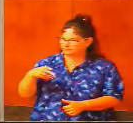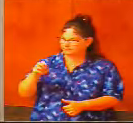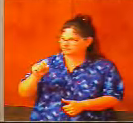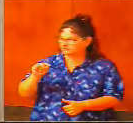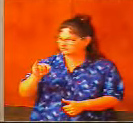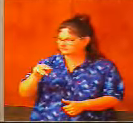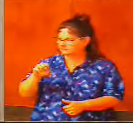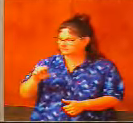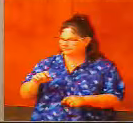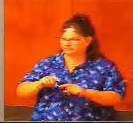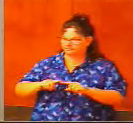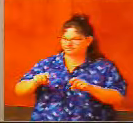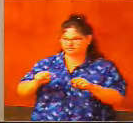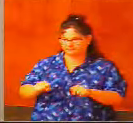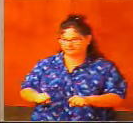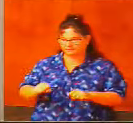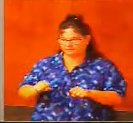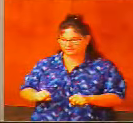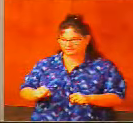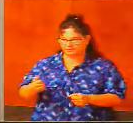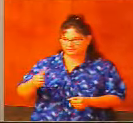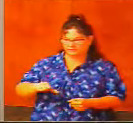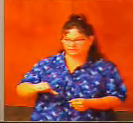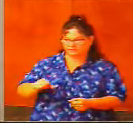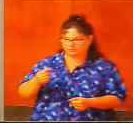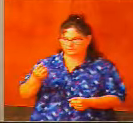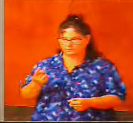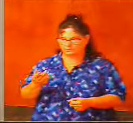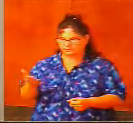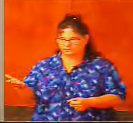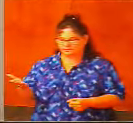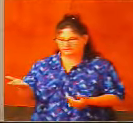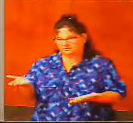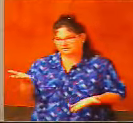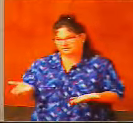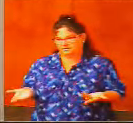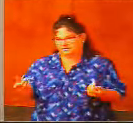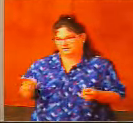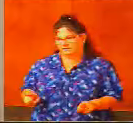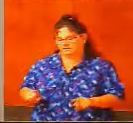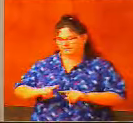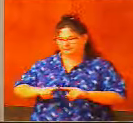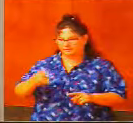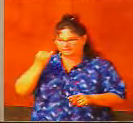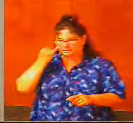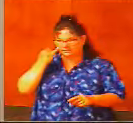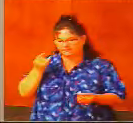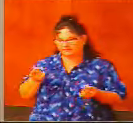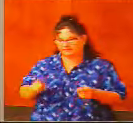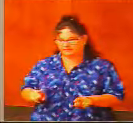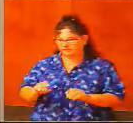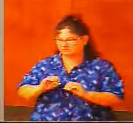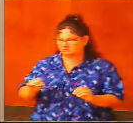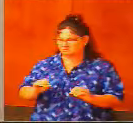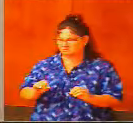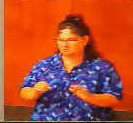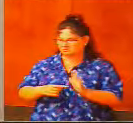that any one of those things might have happened, but if so, there is no record of